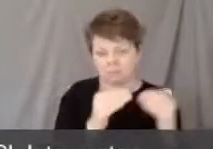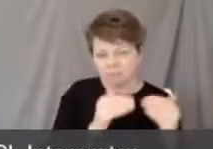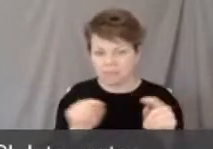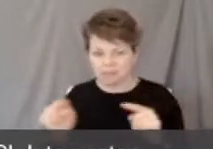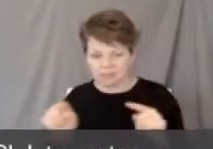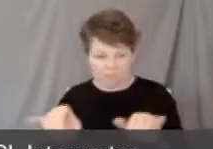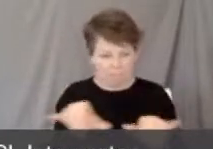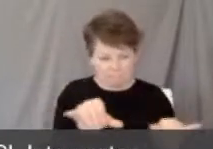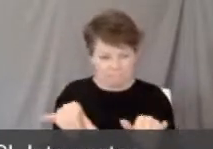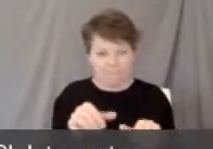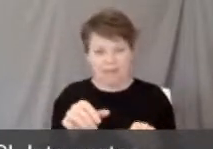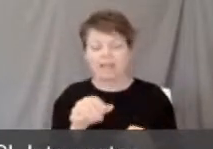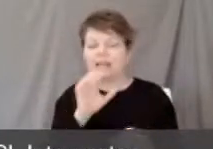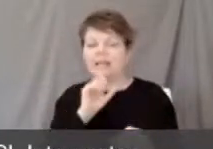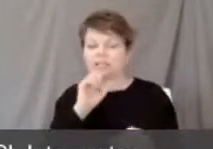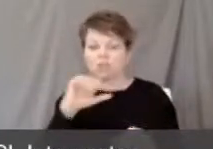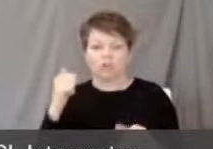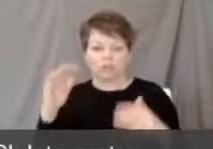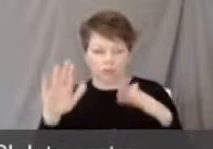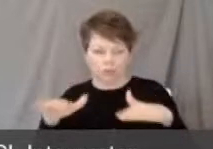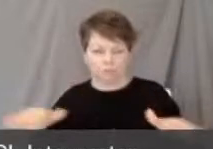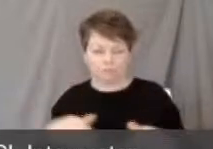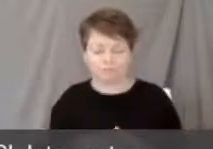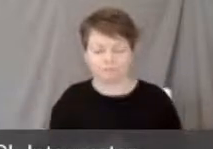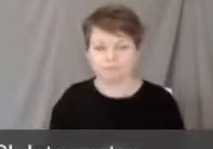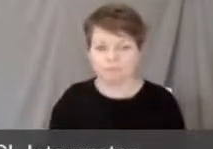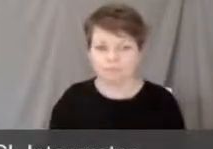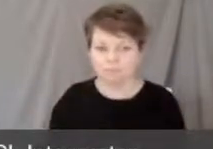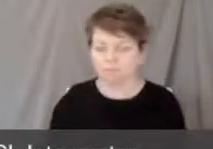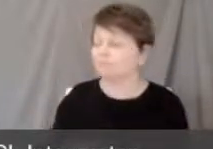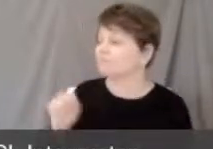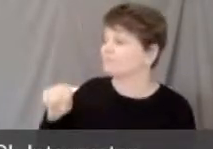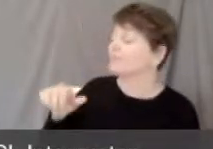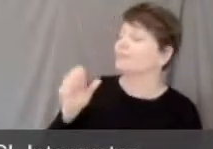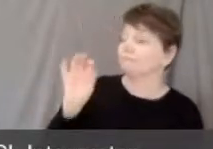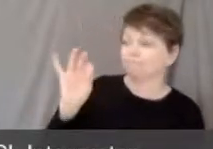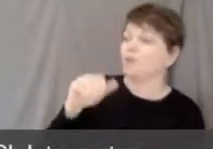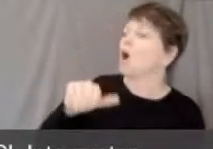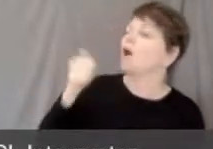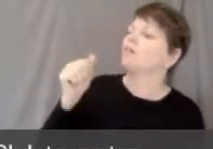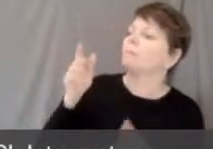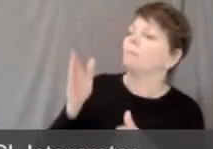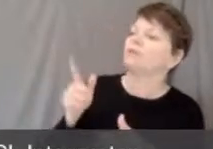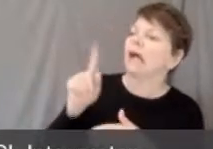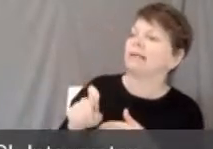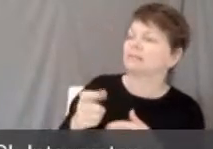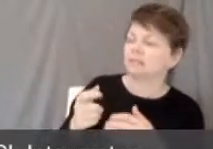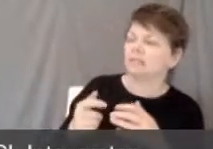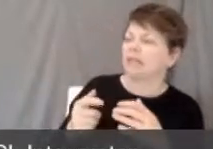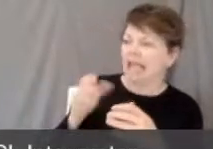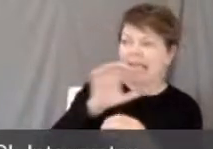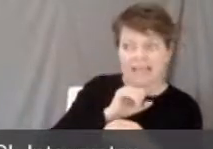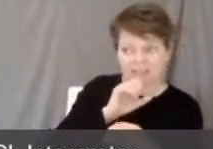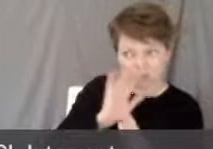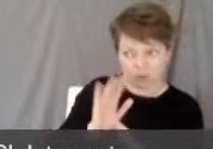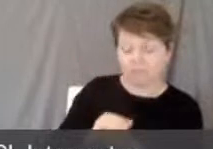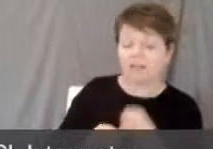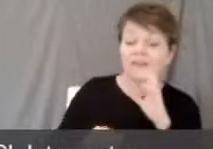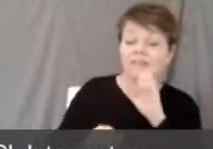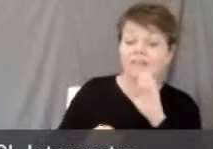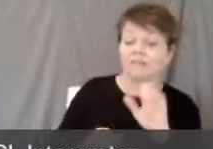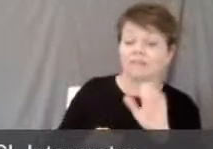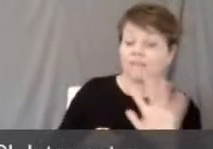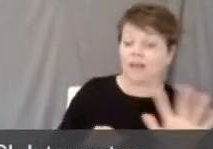against. Thank you. I know a second question that I've heard related to this is the ages, right? You have 5 to 11 that have the